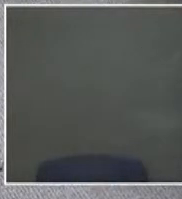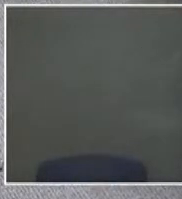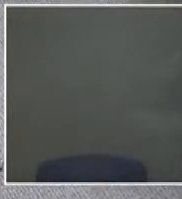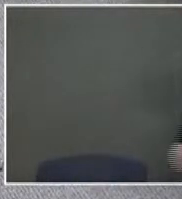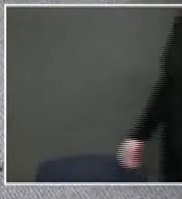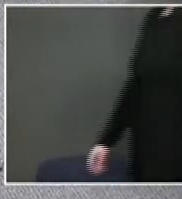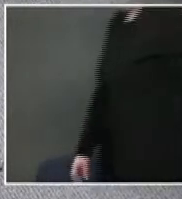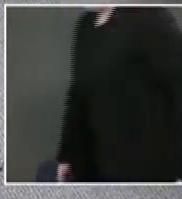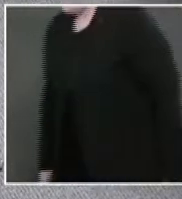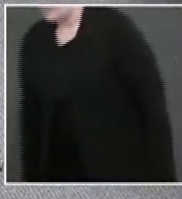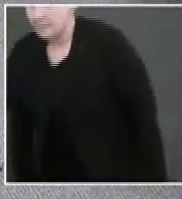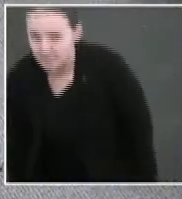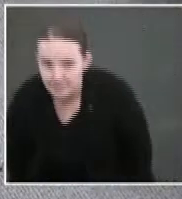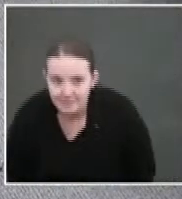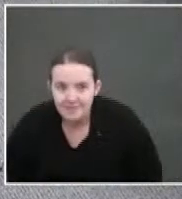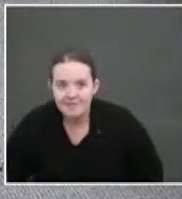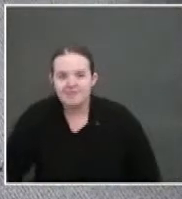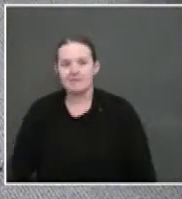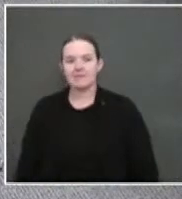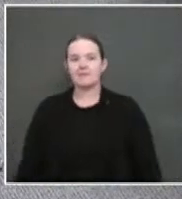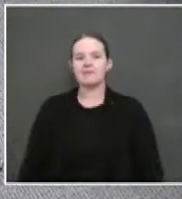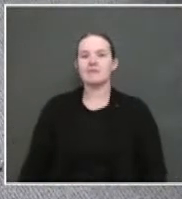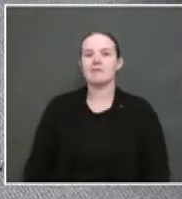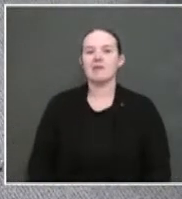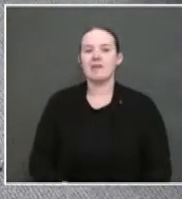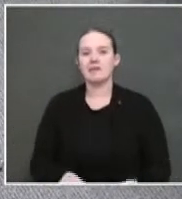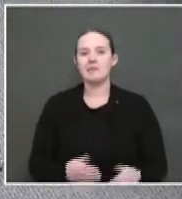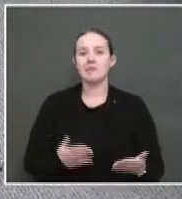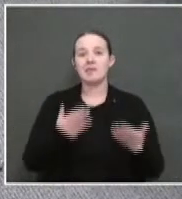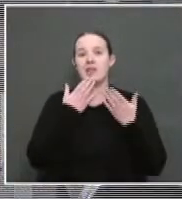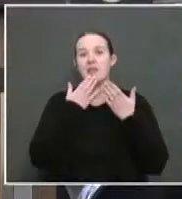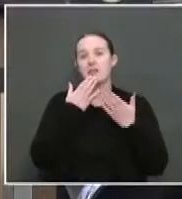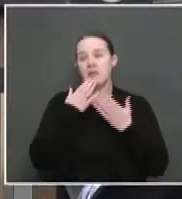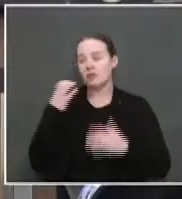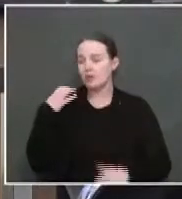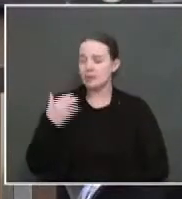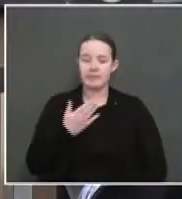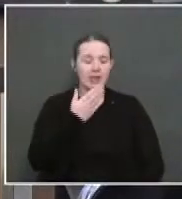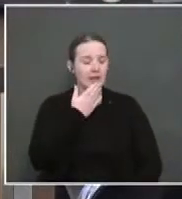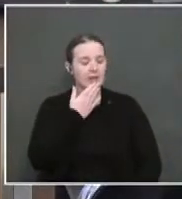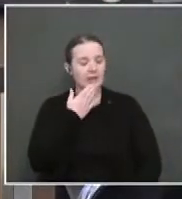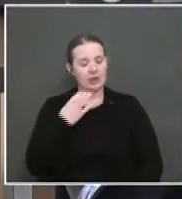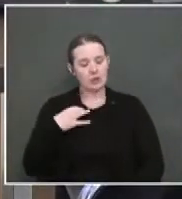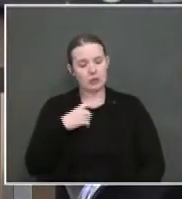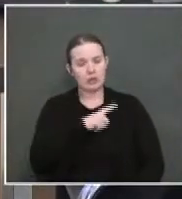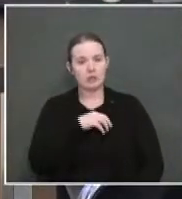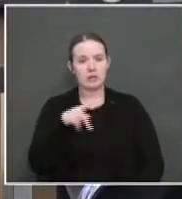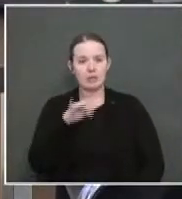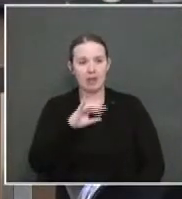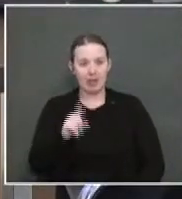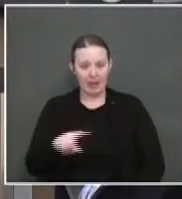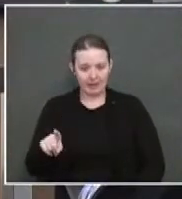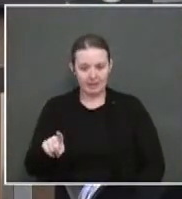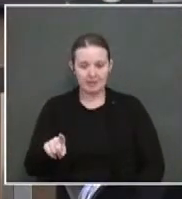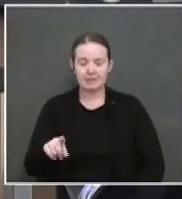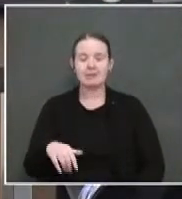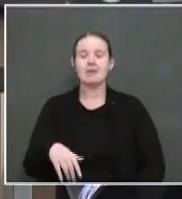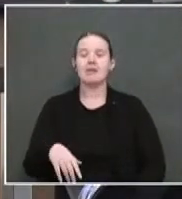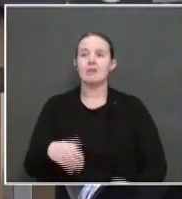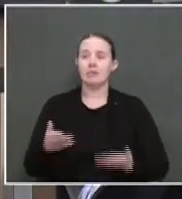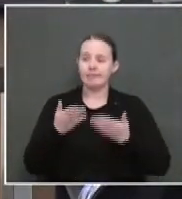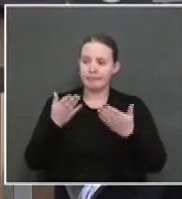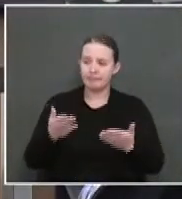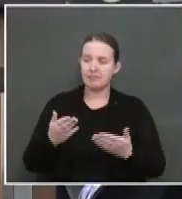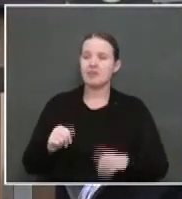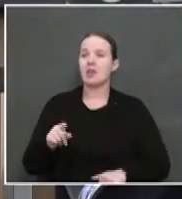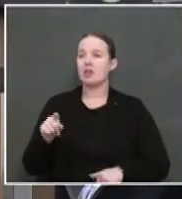Chair. Thank you, Councilman Pelaez, for bringing this forward, and something you said up there a few minutes ago stuck with me, and it's really